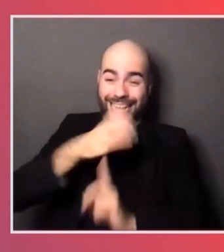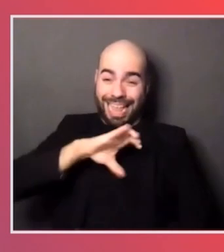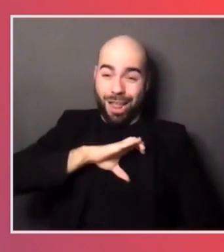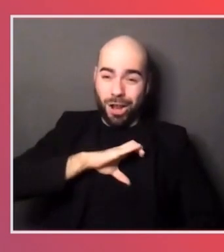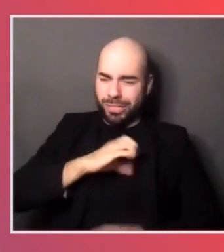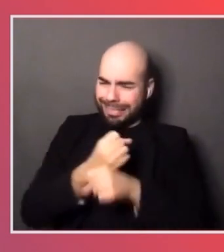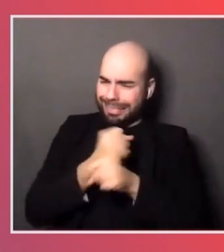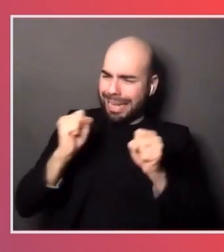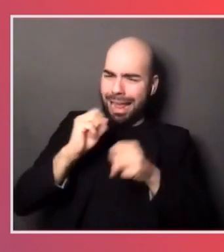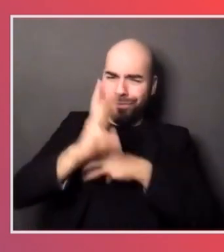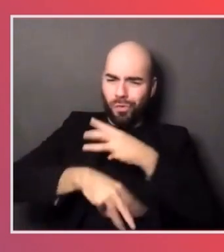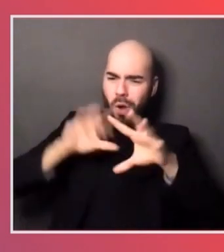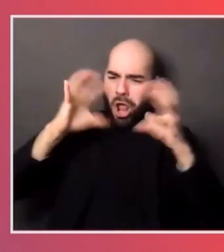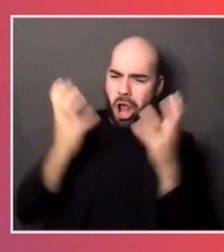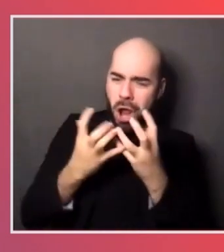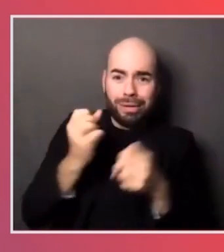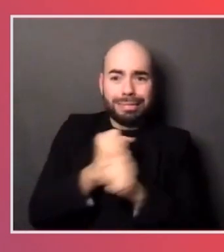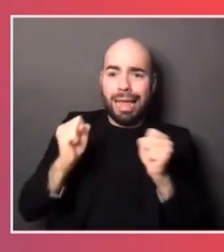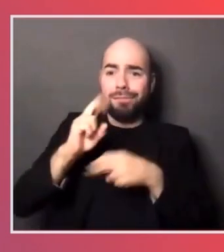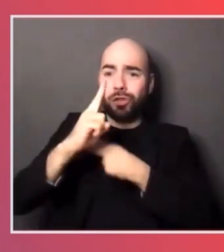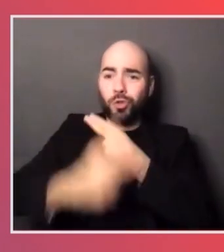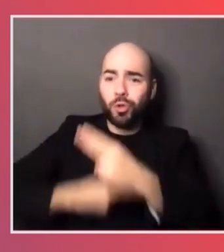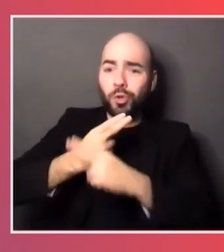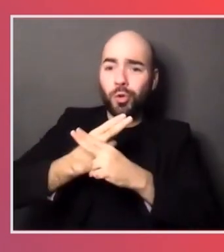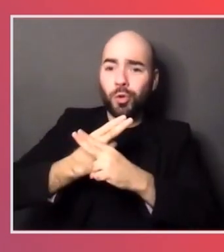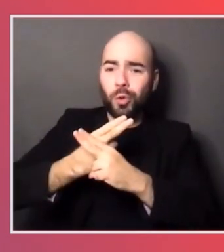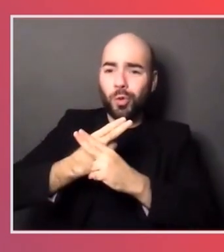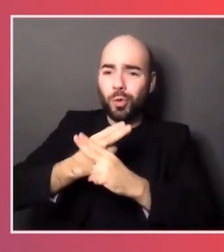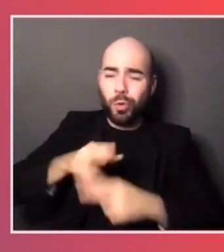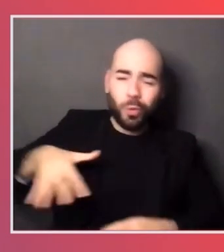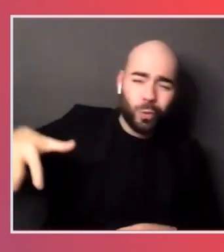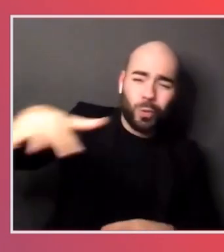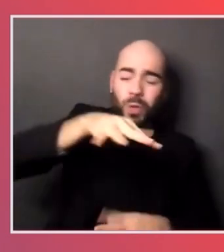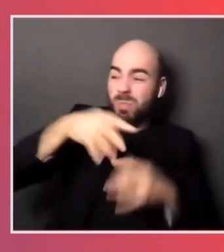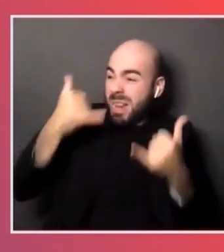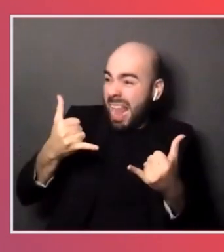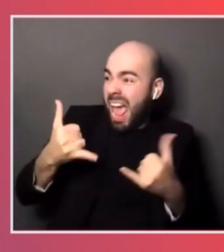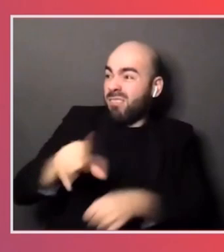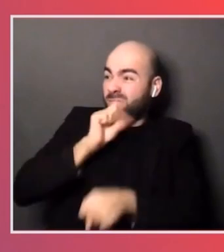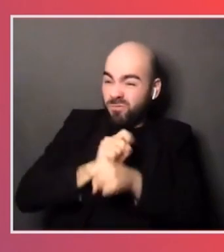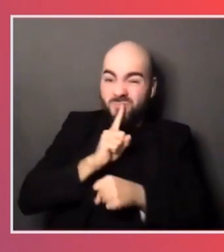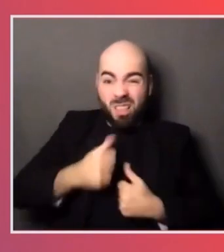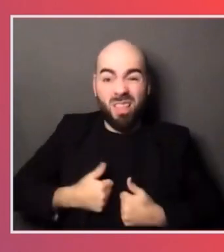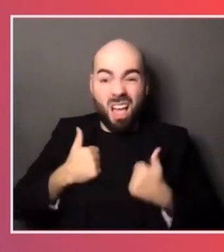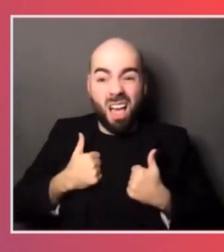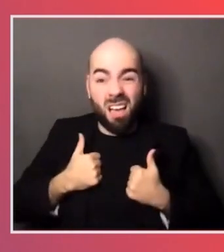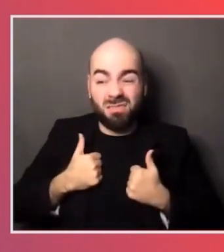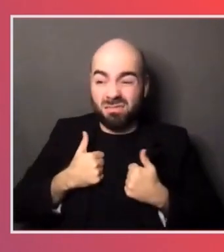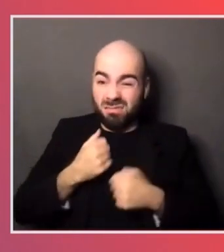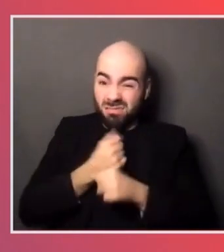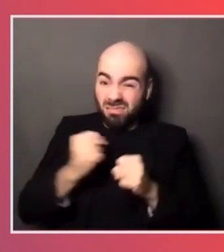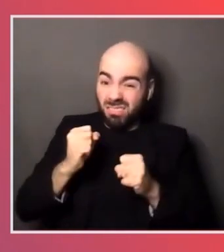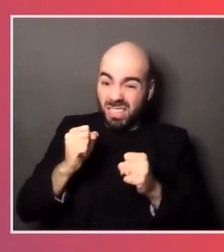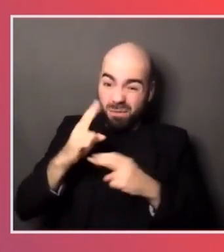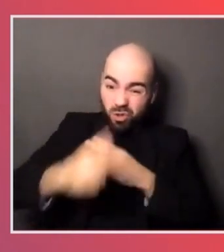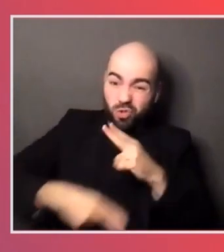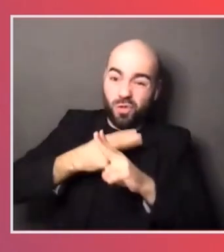do it in real life. And to make it even more special, today is her birthday.